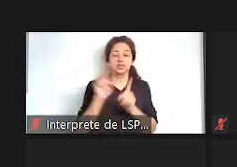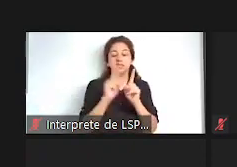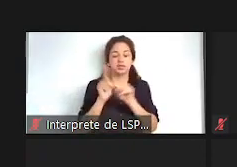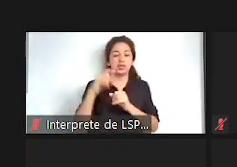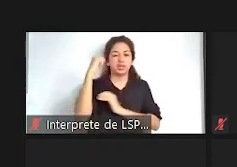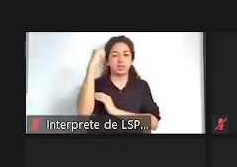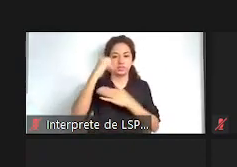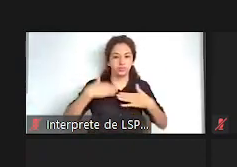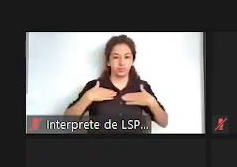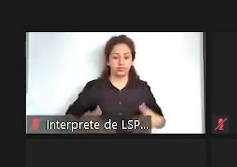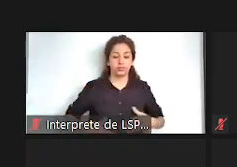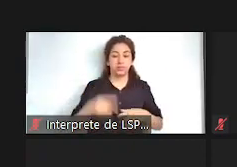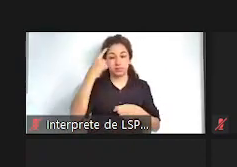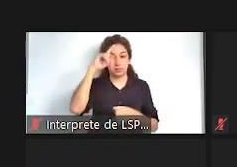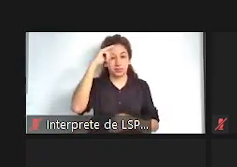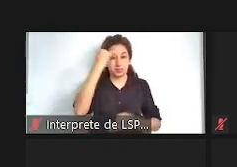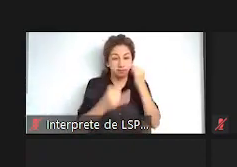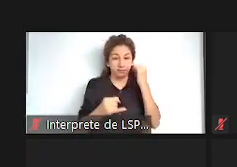human rights